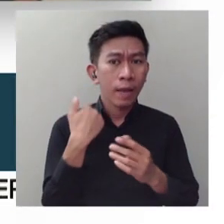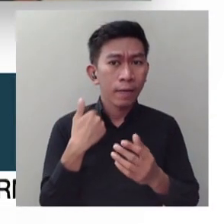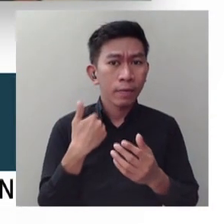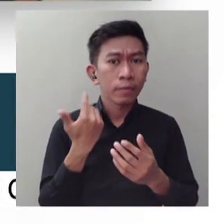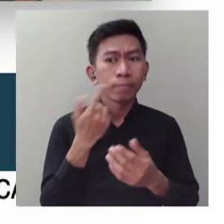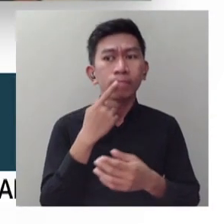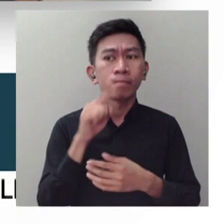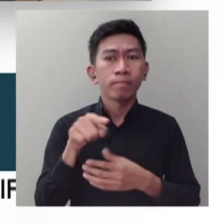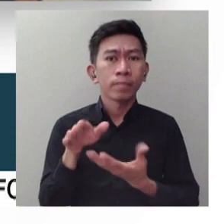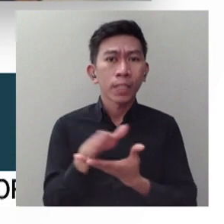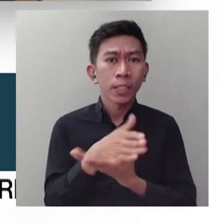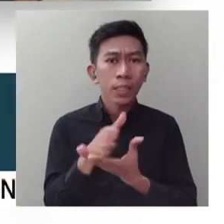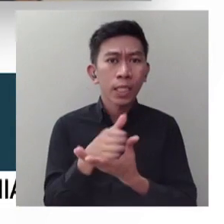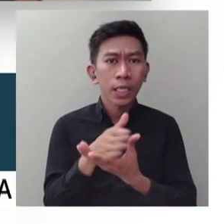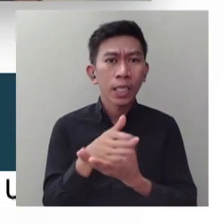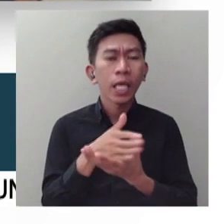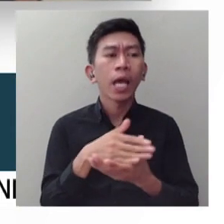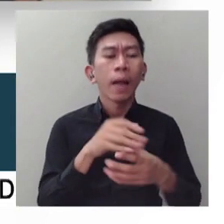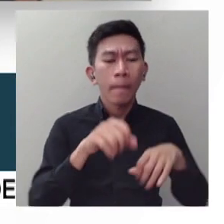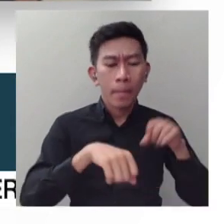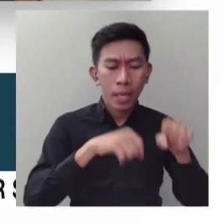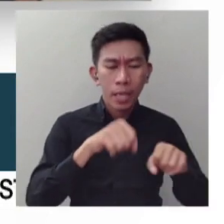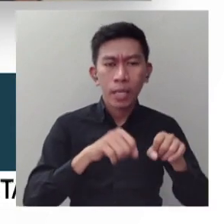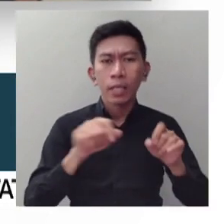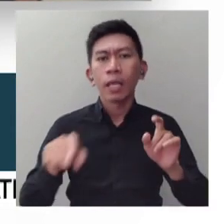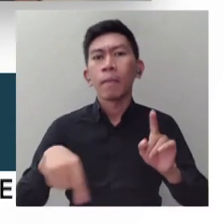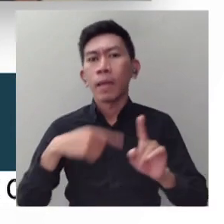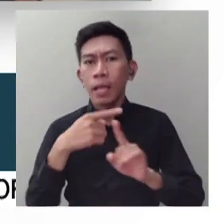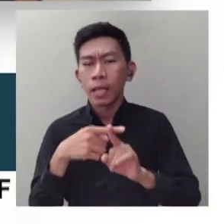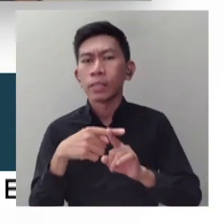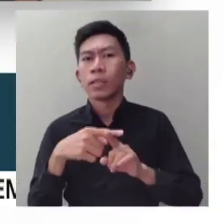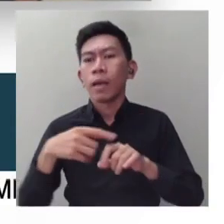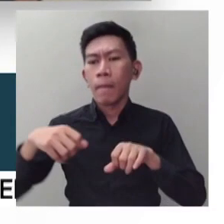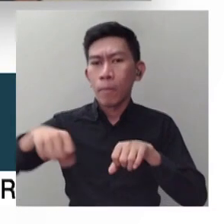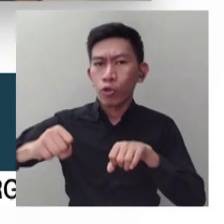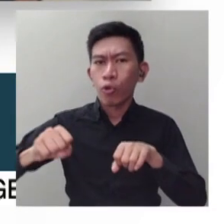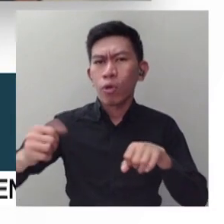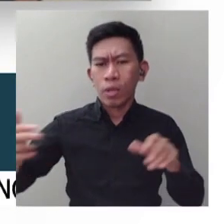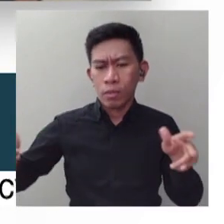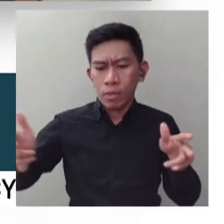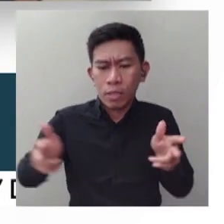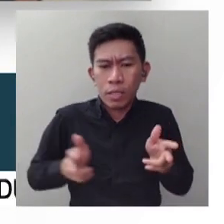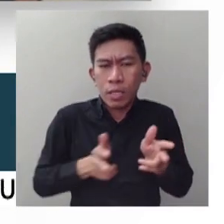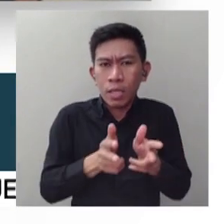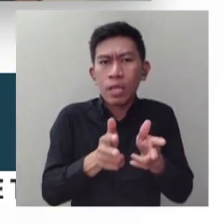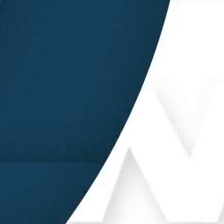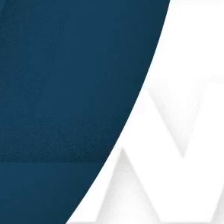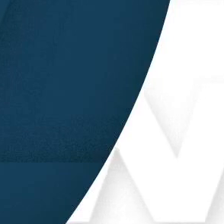bicycle lane with motorcycles. In fact, nasimulan na po yan sa San Juan.